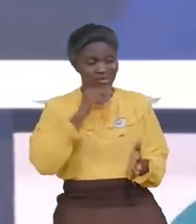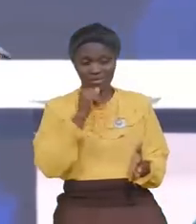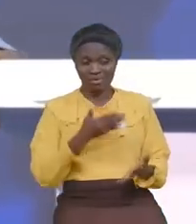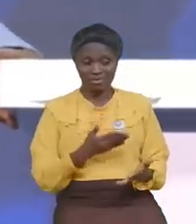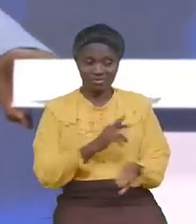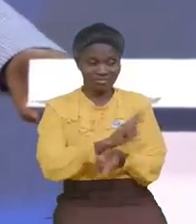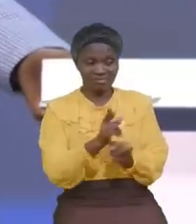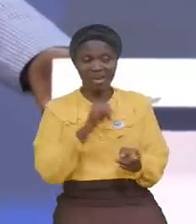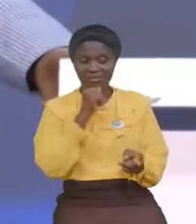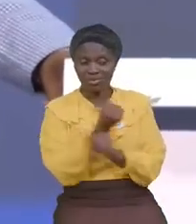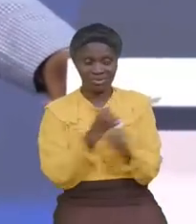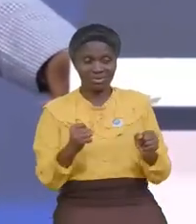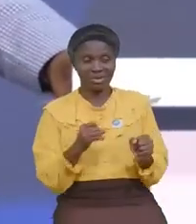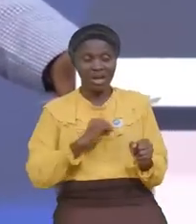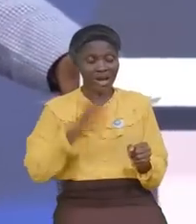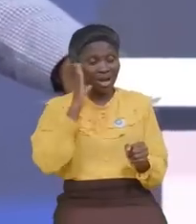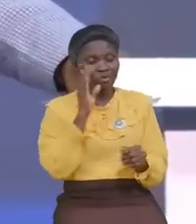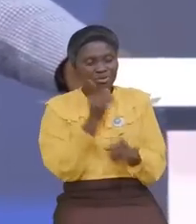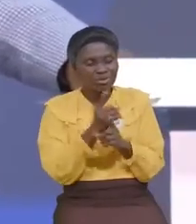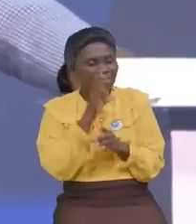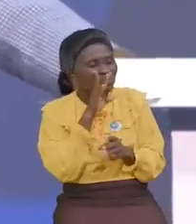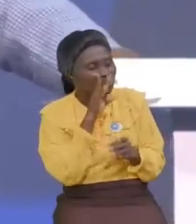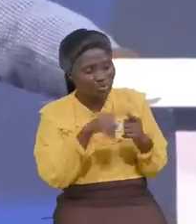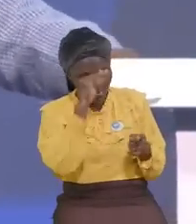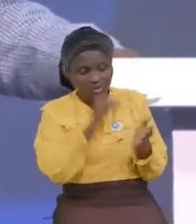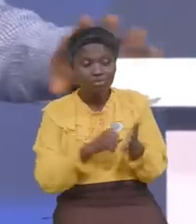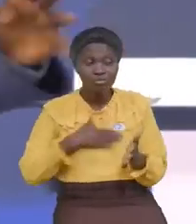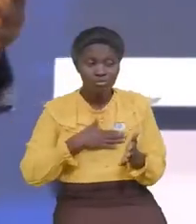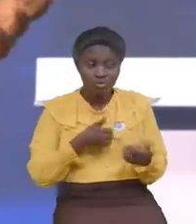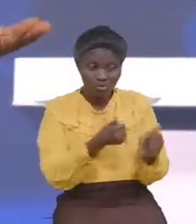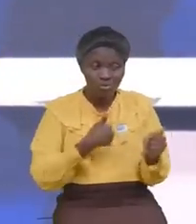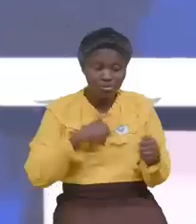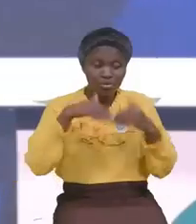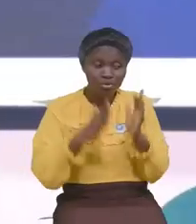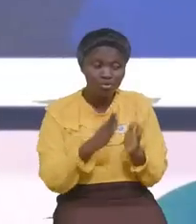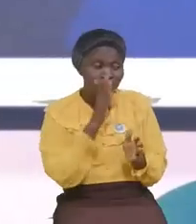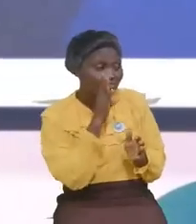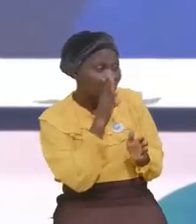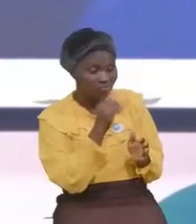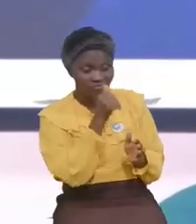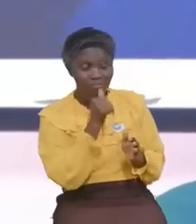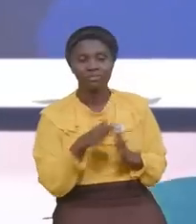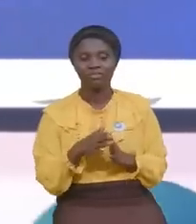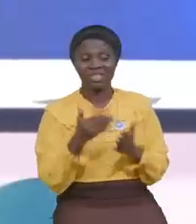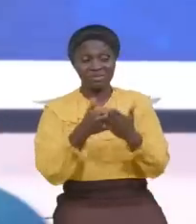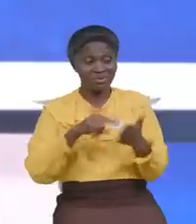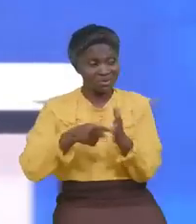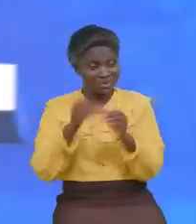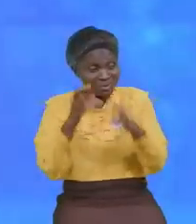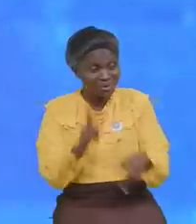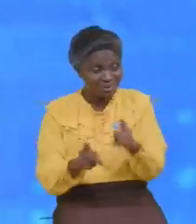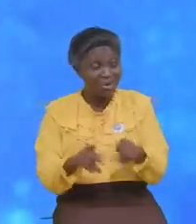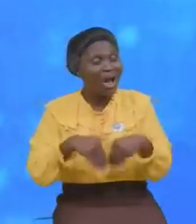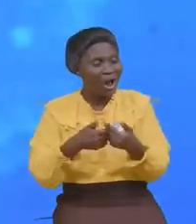but I'll whisper to him, can you just follow me home? But you know, before the crowd, I cannot receive you joyfully. He